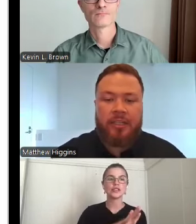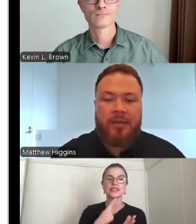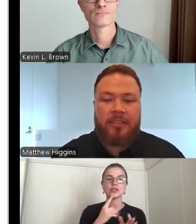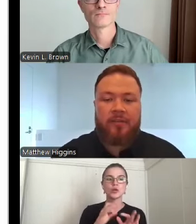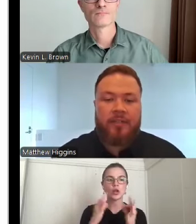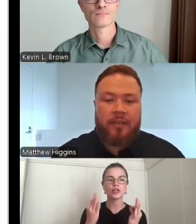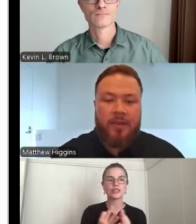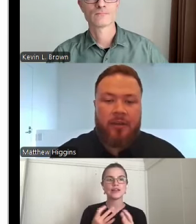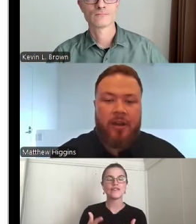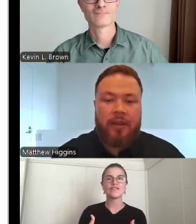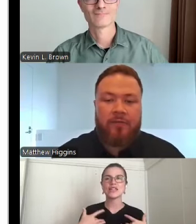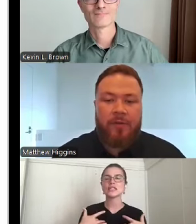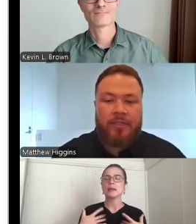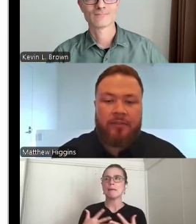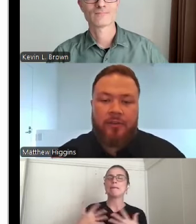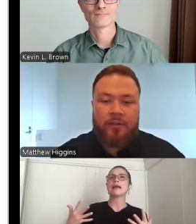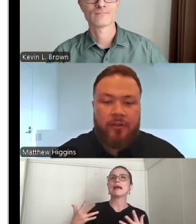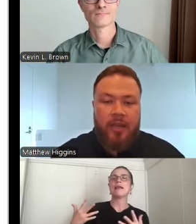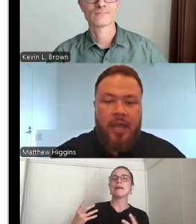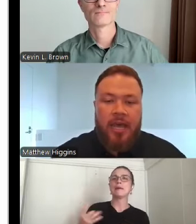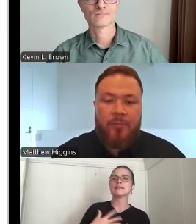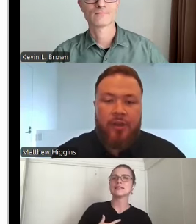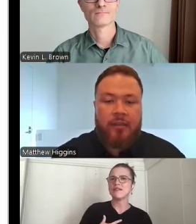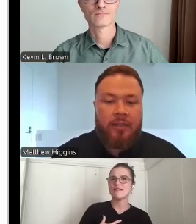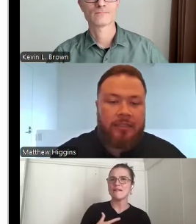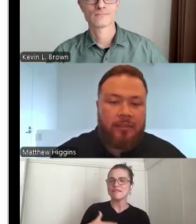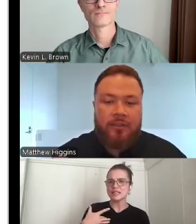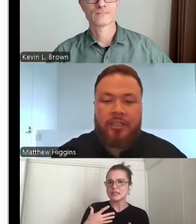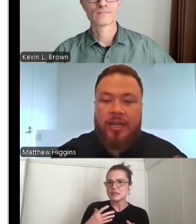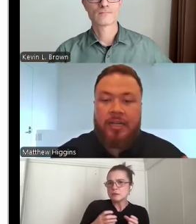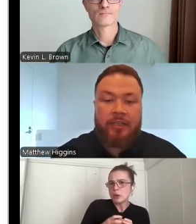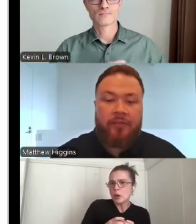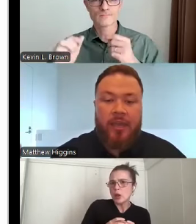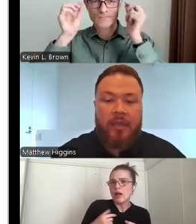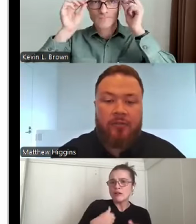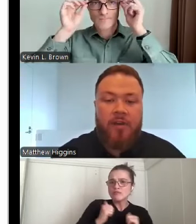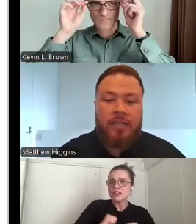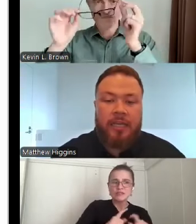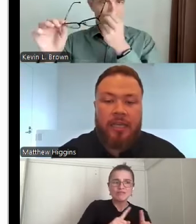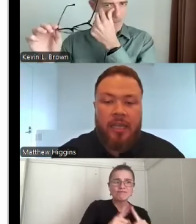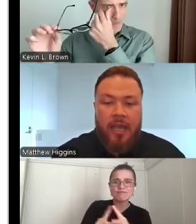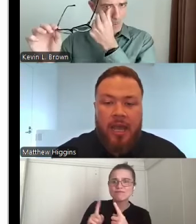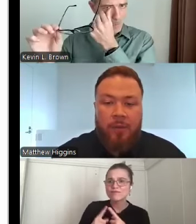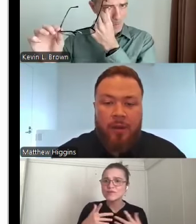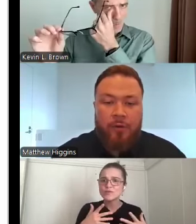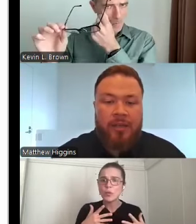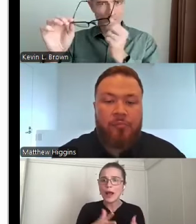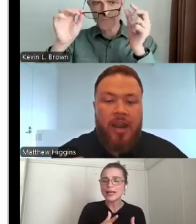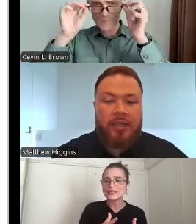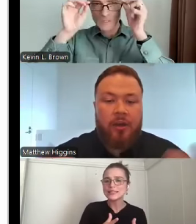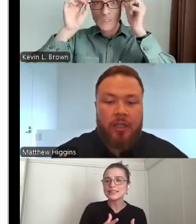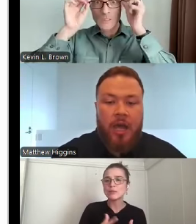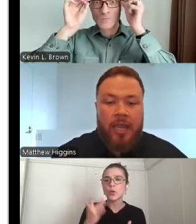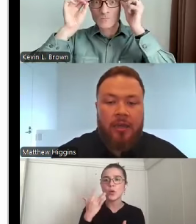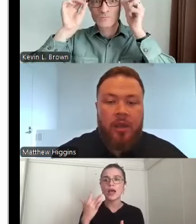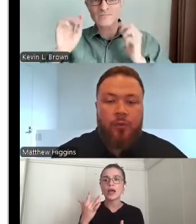larger than myself as an independent creative. I practice a few different modalities: illustration, acting, filmmaking, and writing. When putting